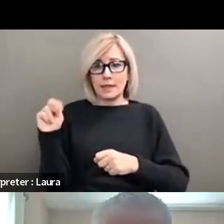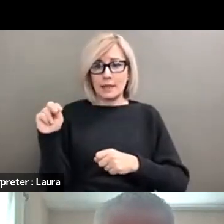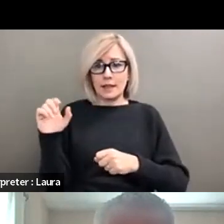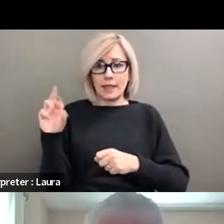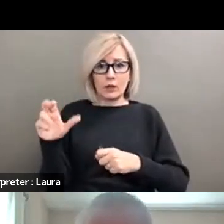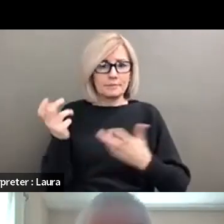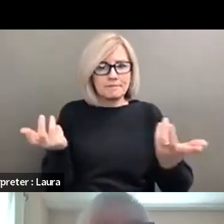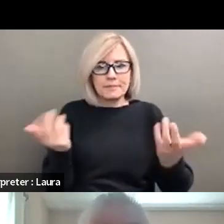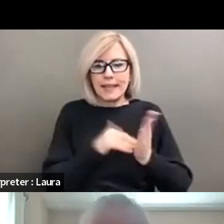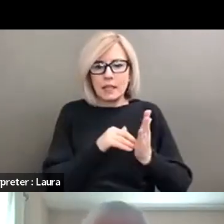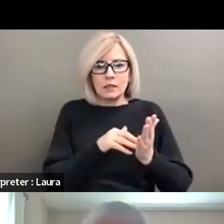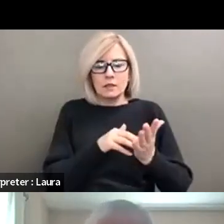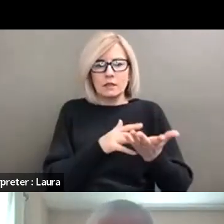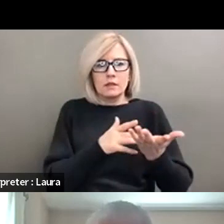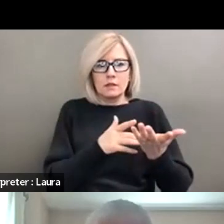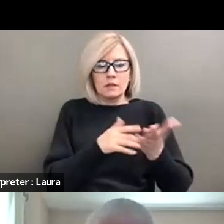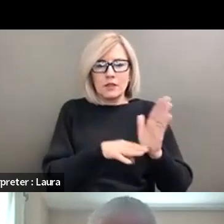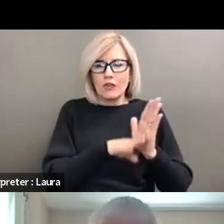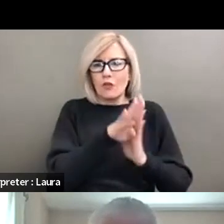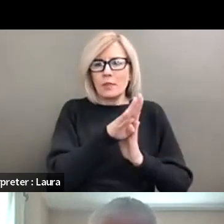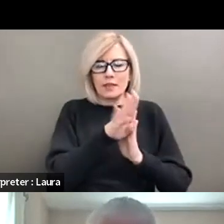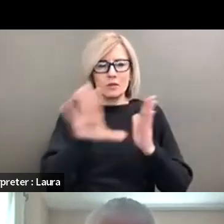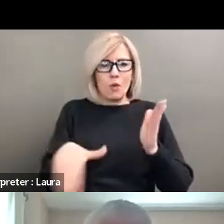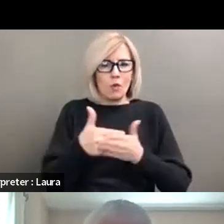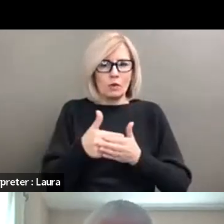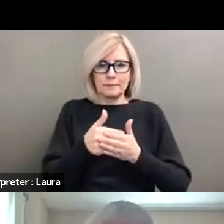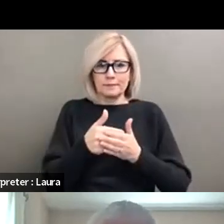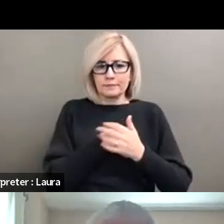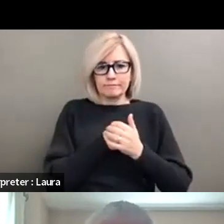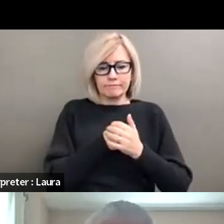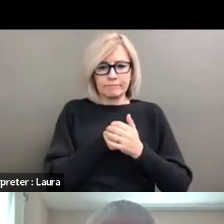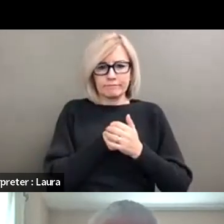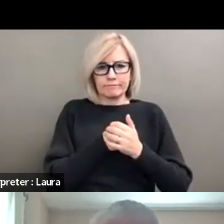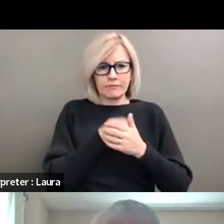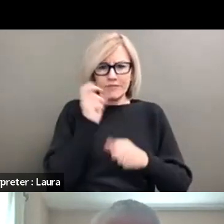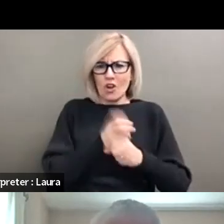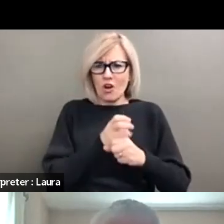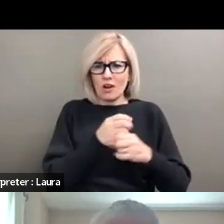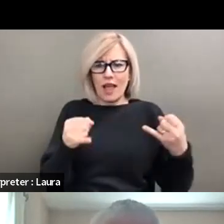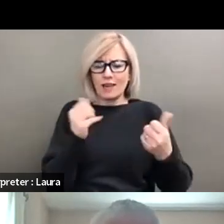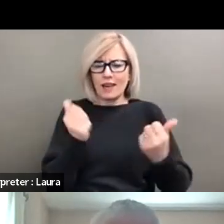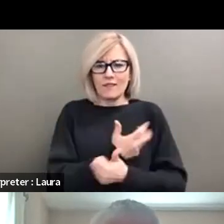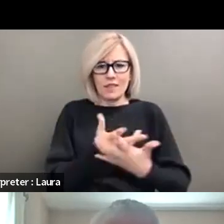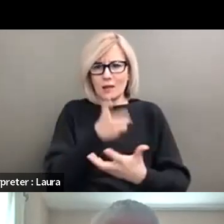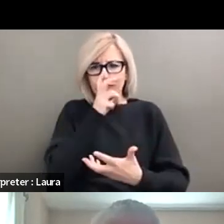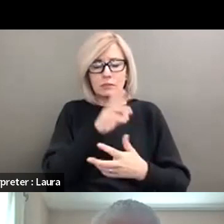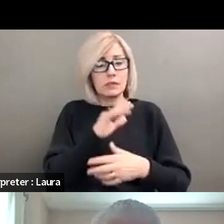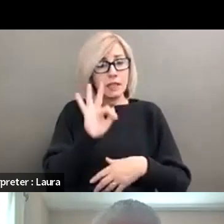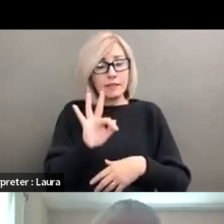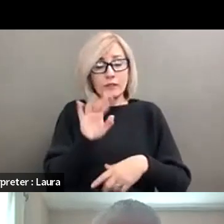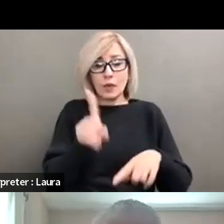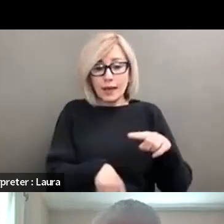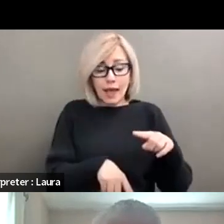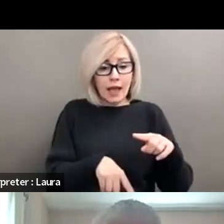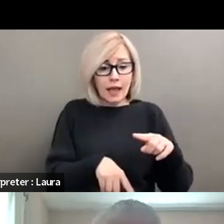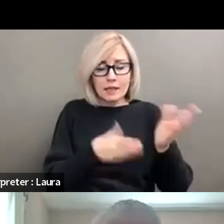don't know, they just are forming this whole just hard line on everything. It's almost like if you cannot bring